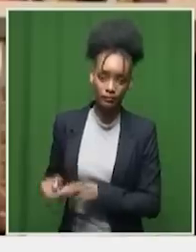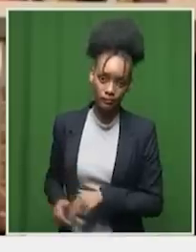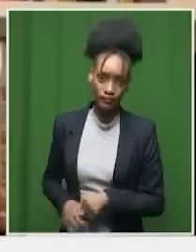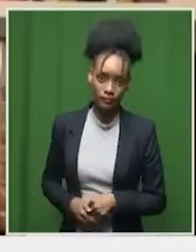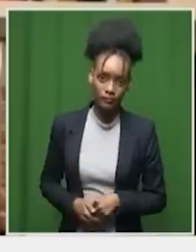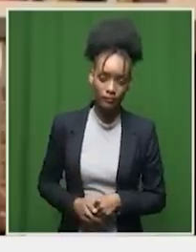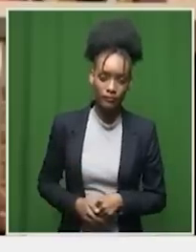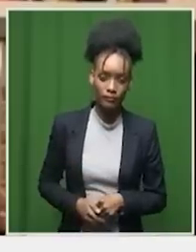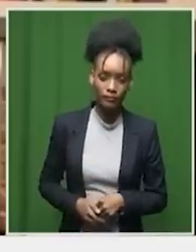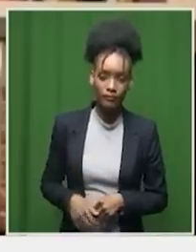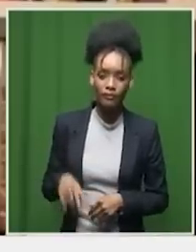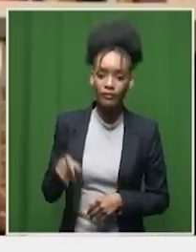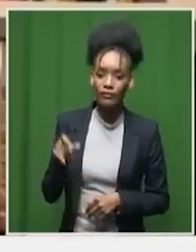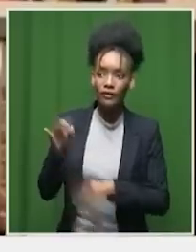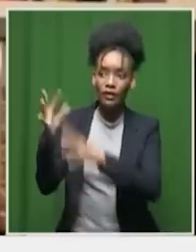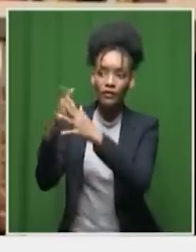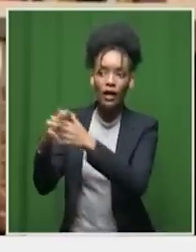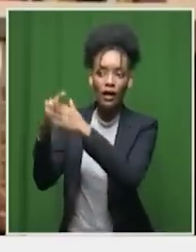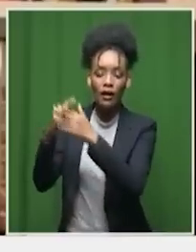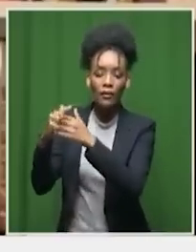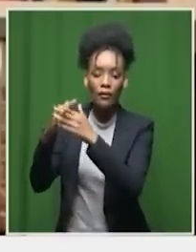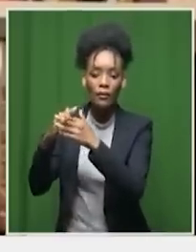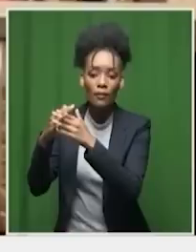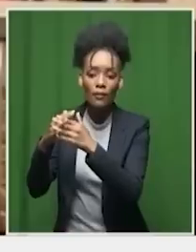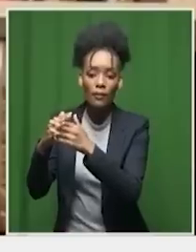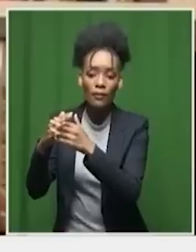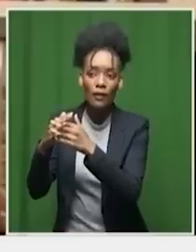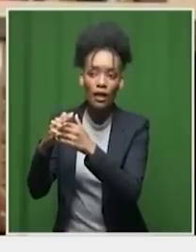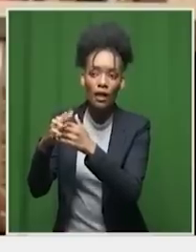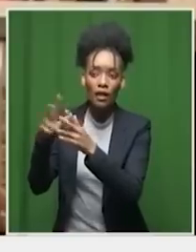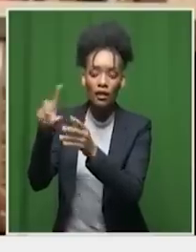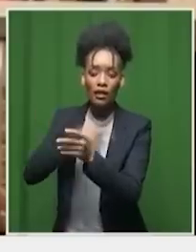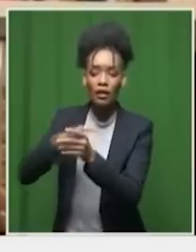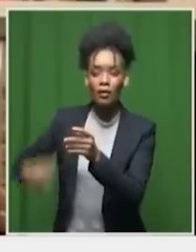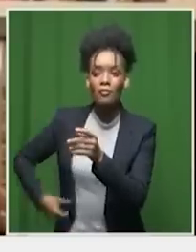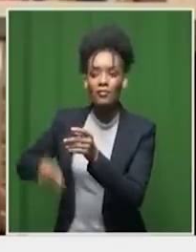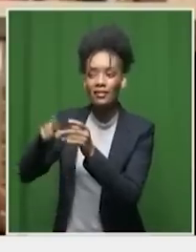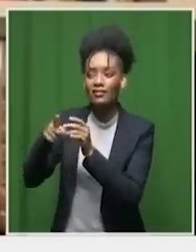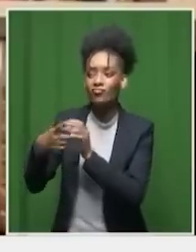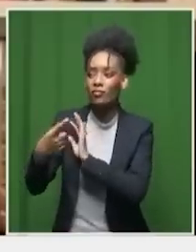if we didn't have an American president who shows all the signs